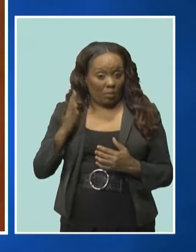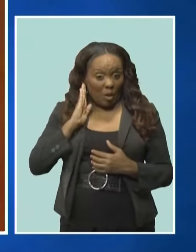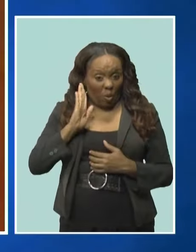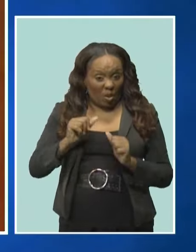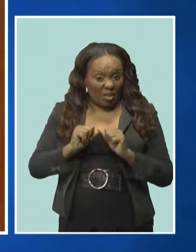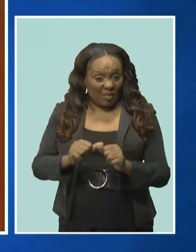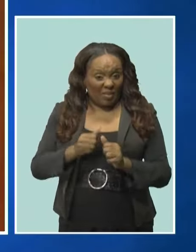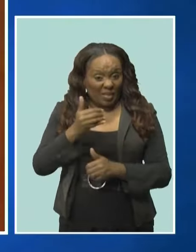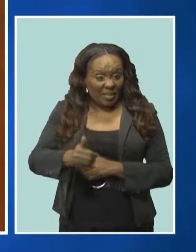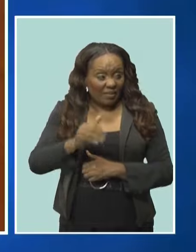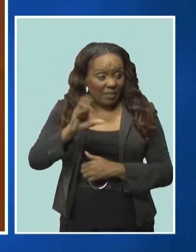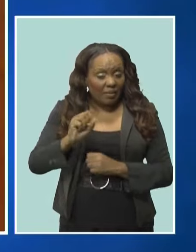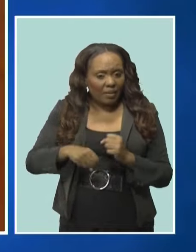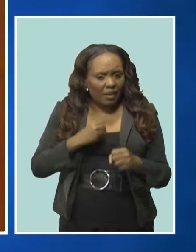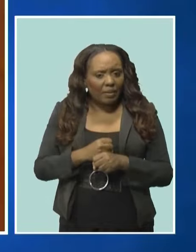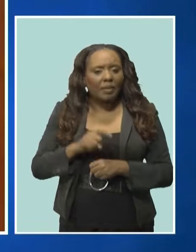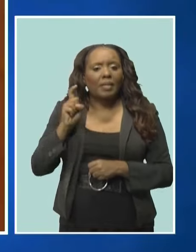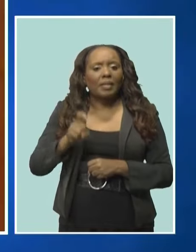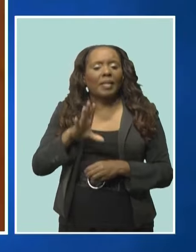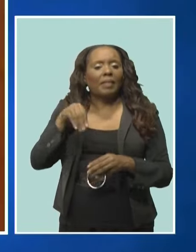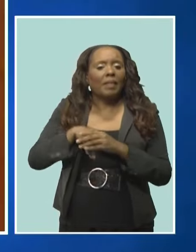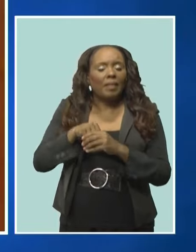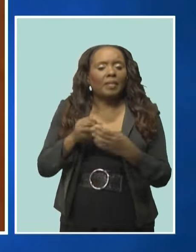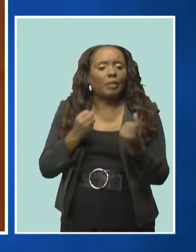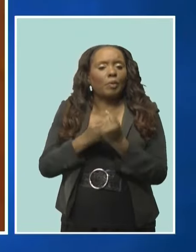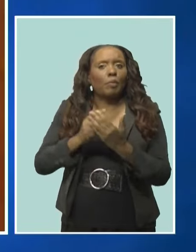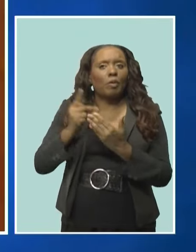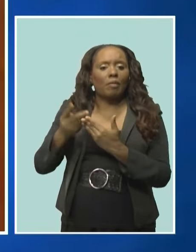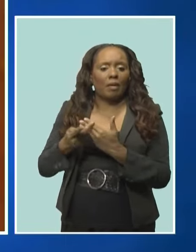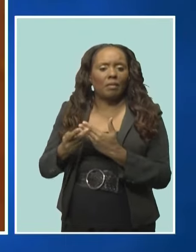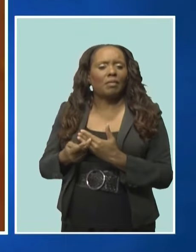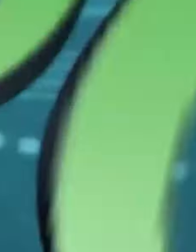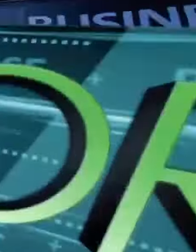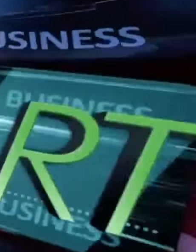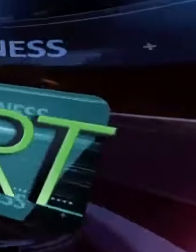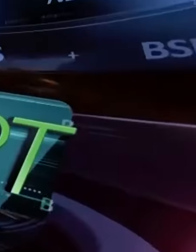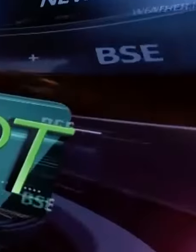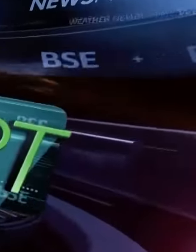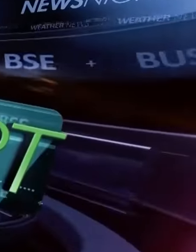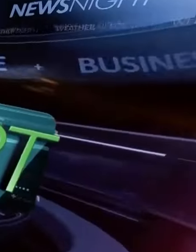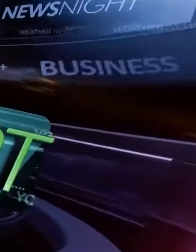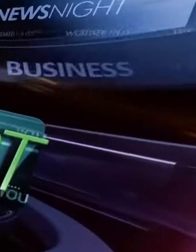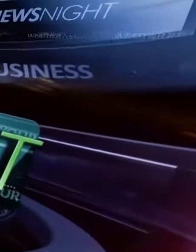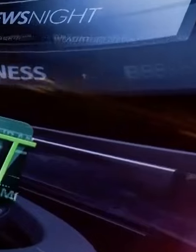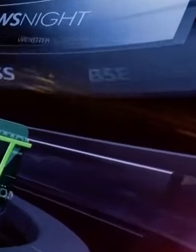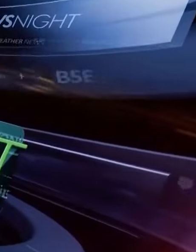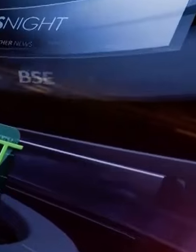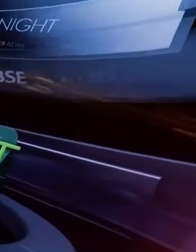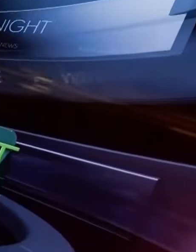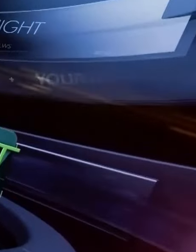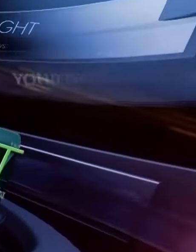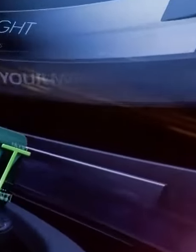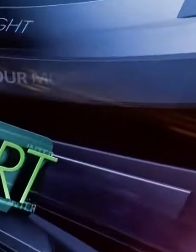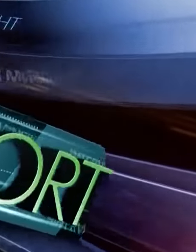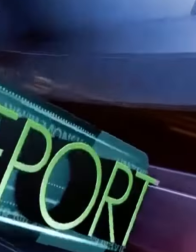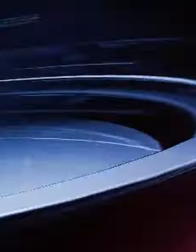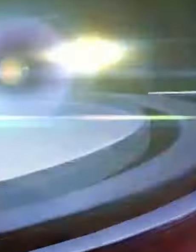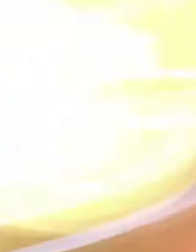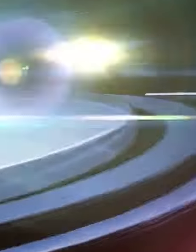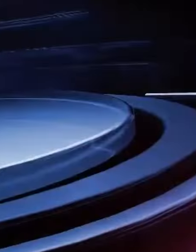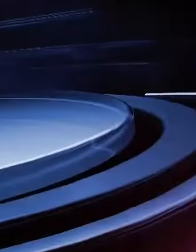to invest in programs such as this. So come out and show the juniors your support. The Business Report is brought to you with the kind compliments